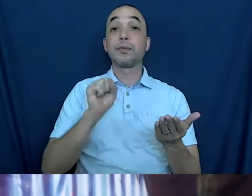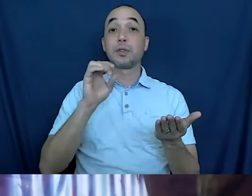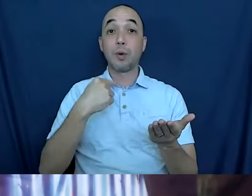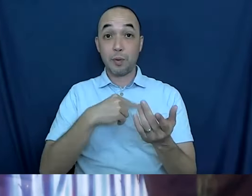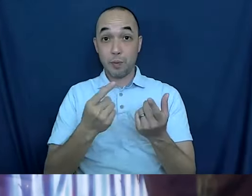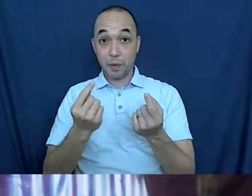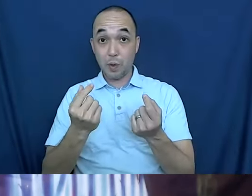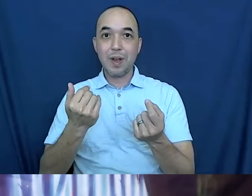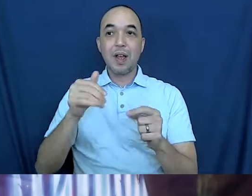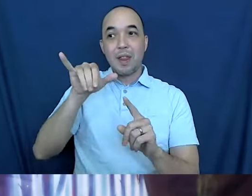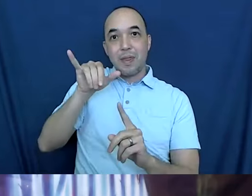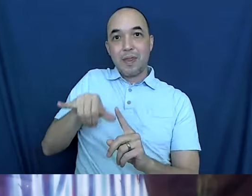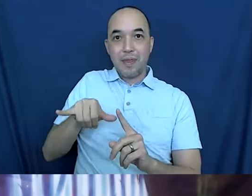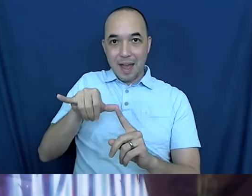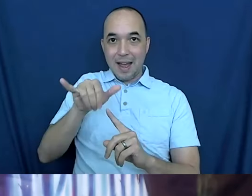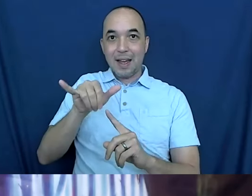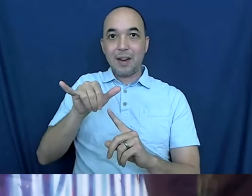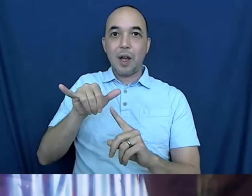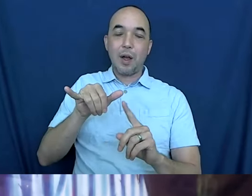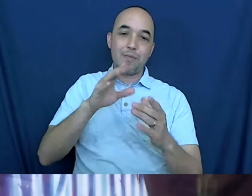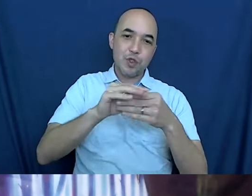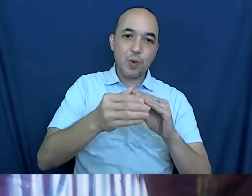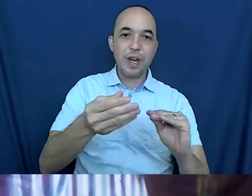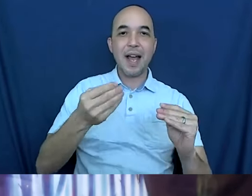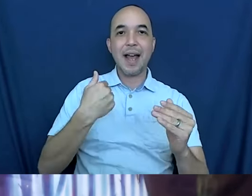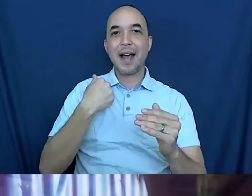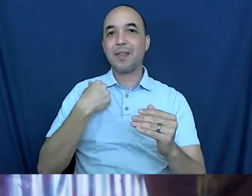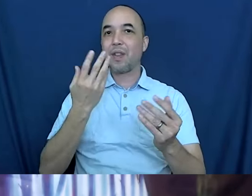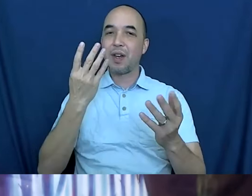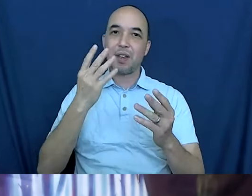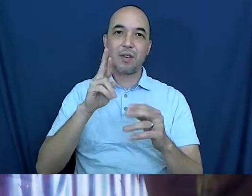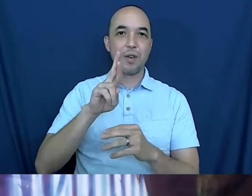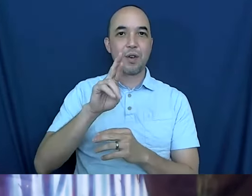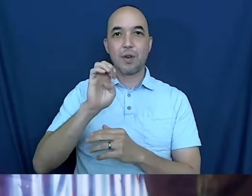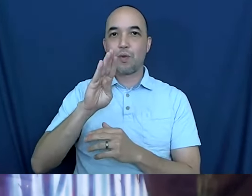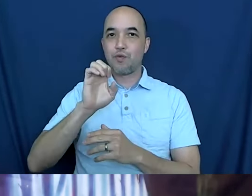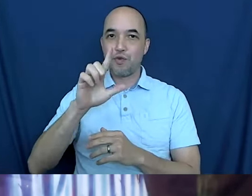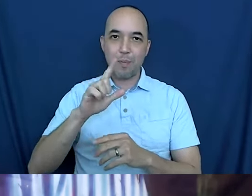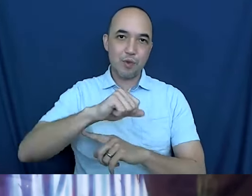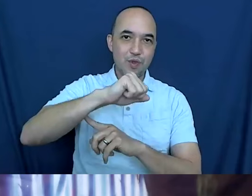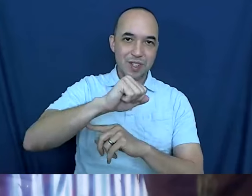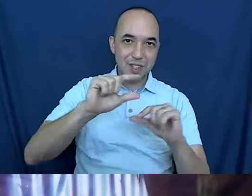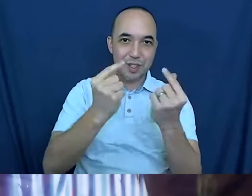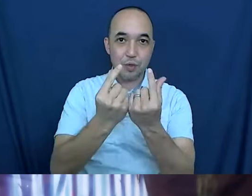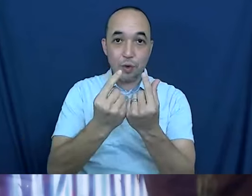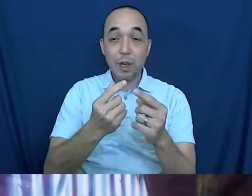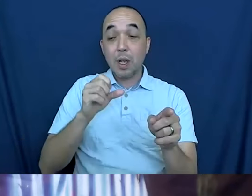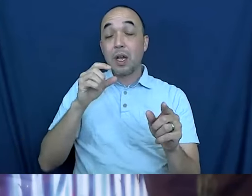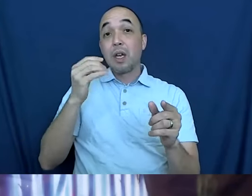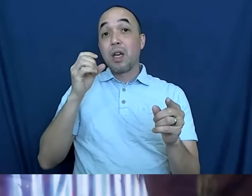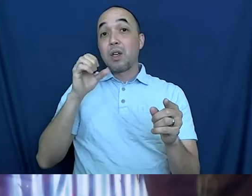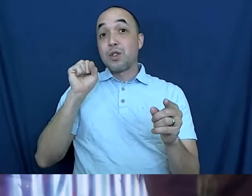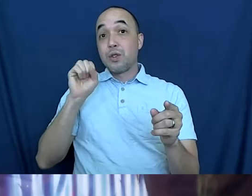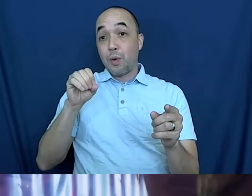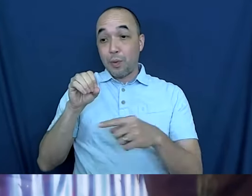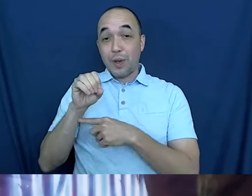could get a code that would, or a clue that would kick you off onto this pathway that would then lead